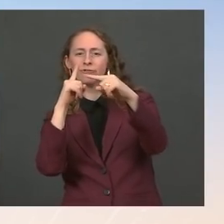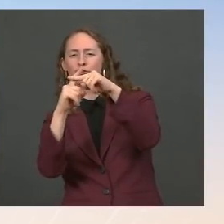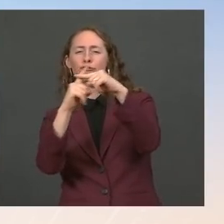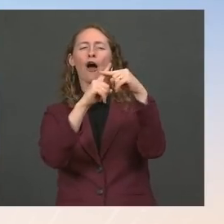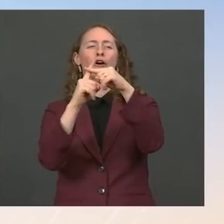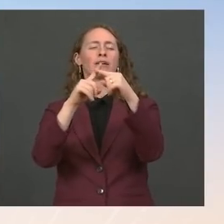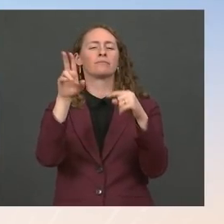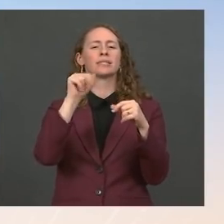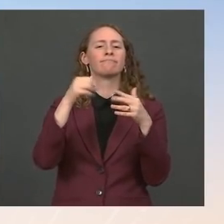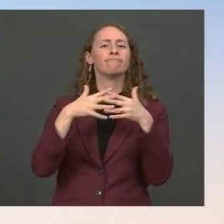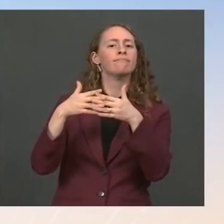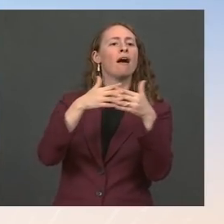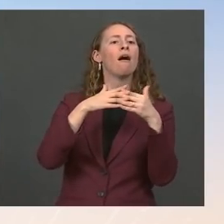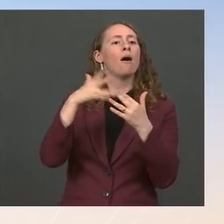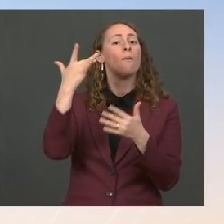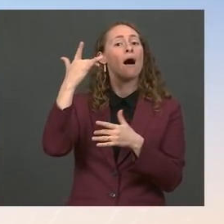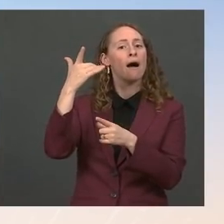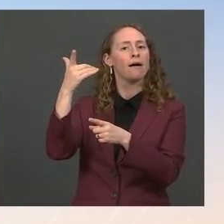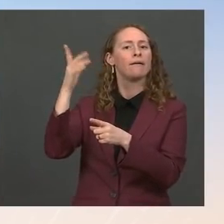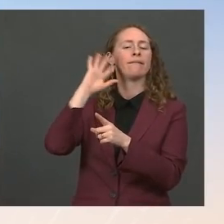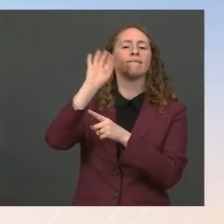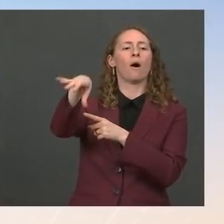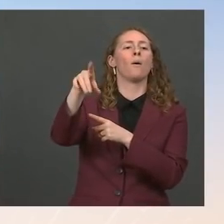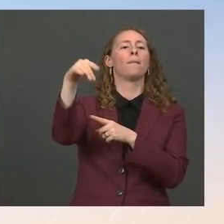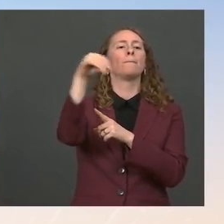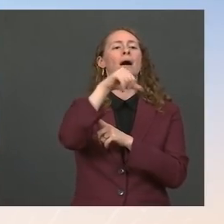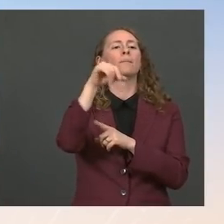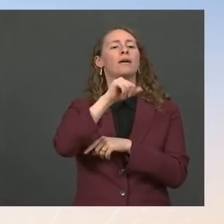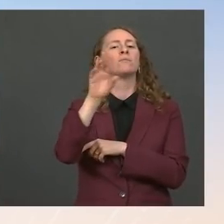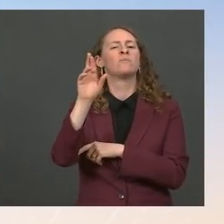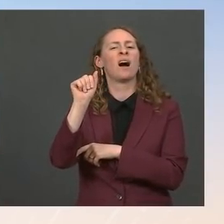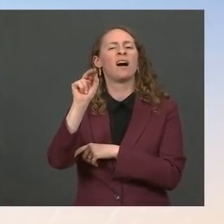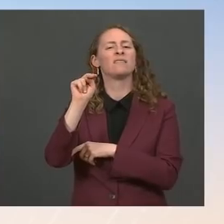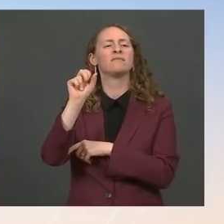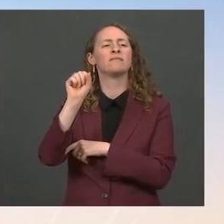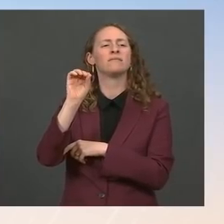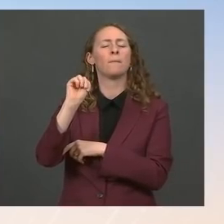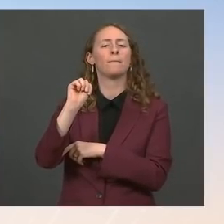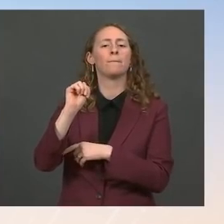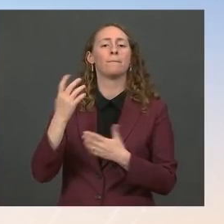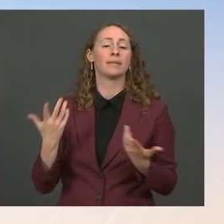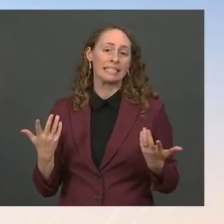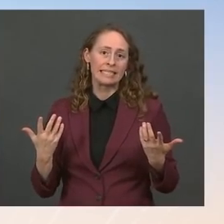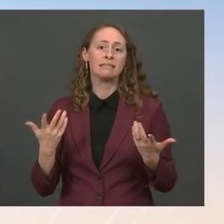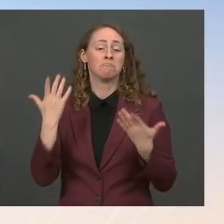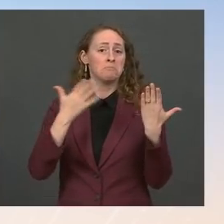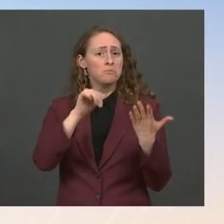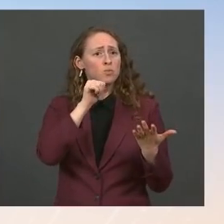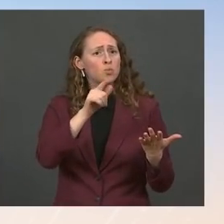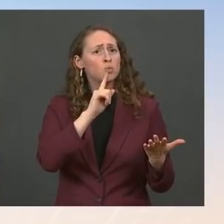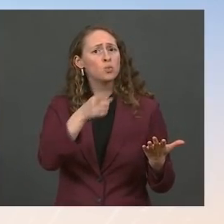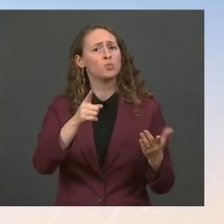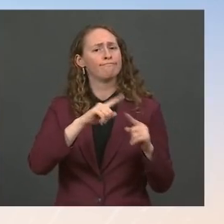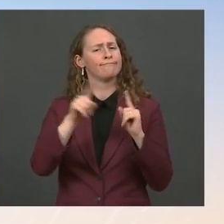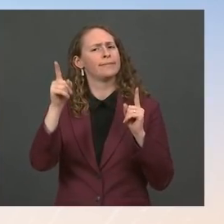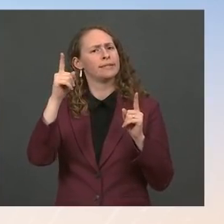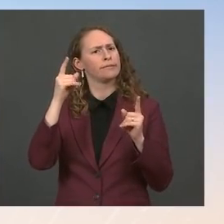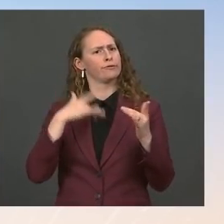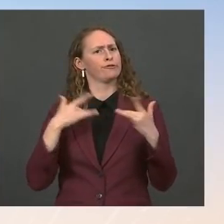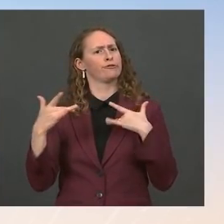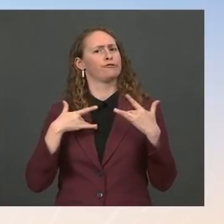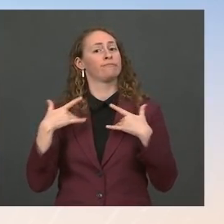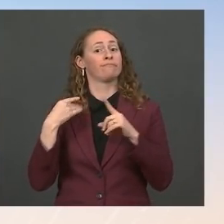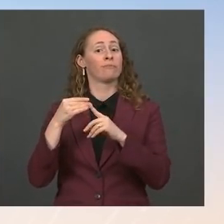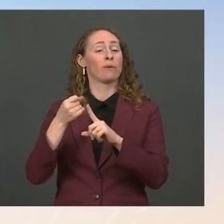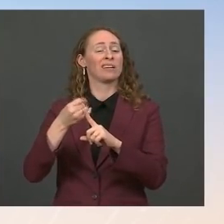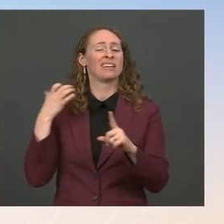resources and finances to pay ransoms, even if that is not the case. So that is also something that is remains a concern to us, but I can't get into more operational details. Does the